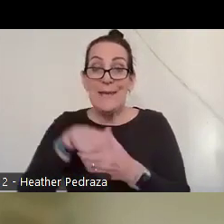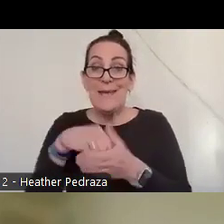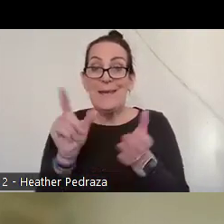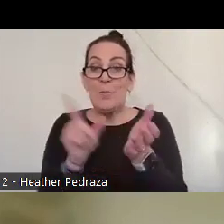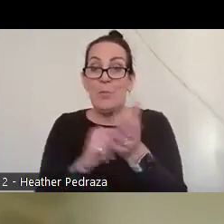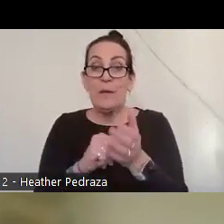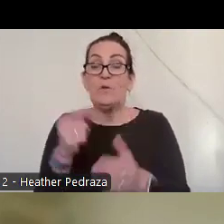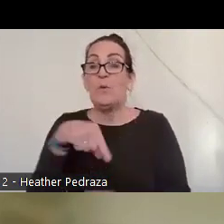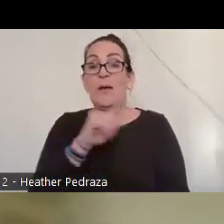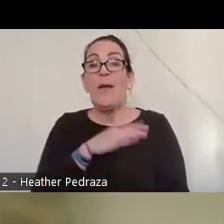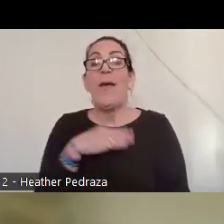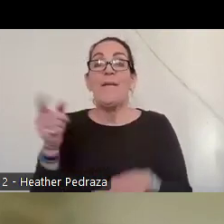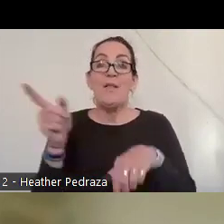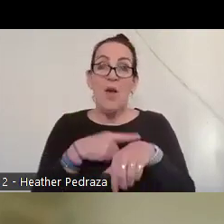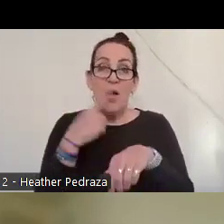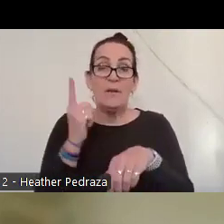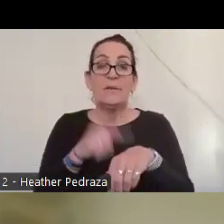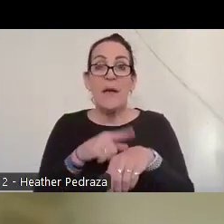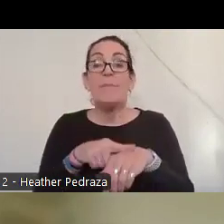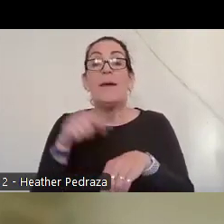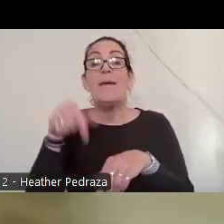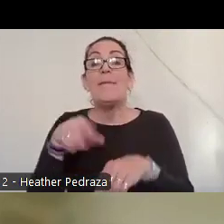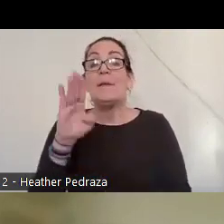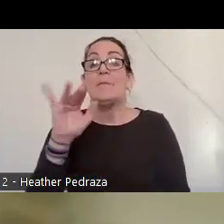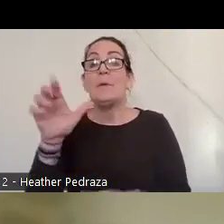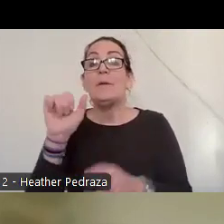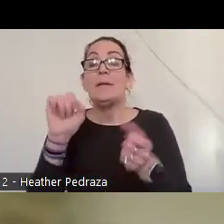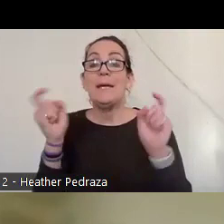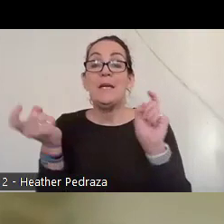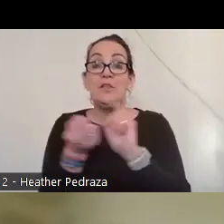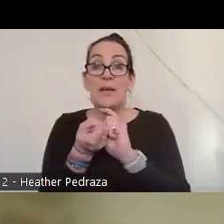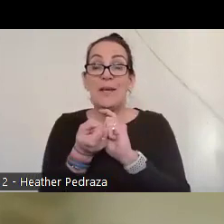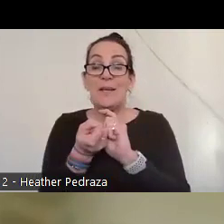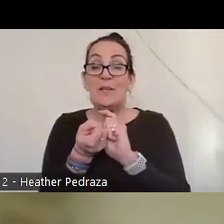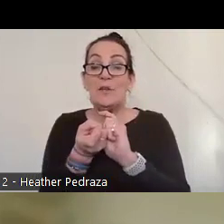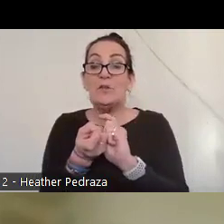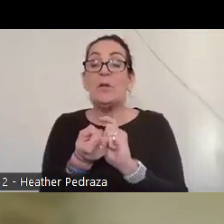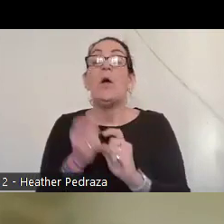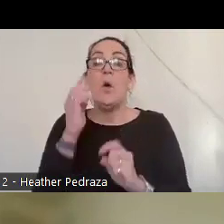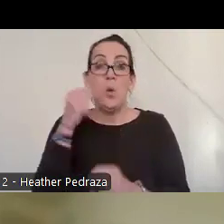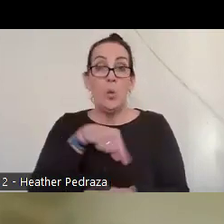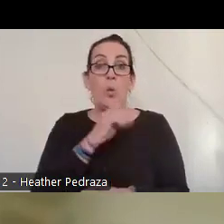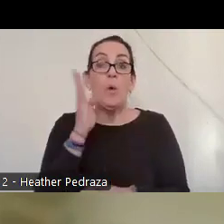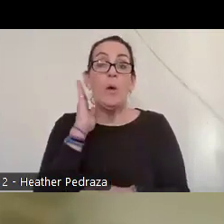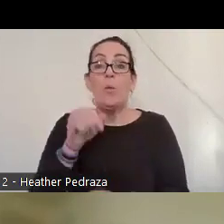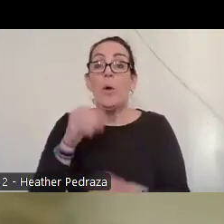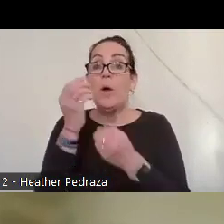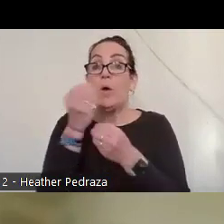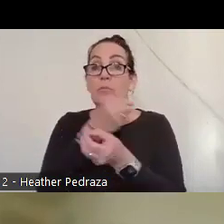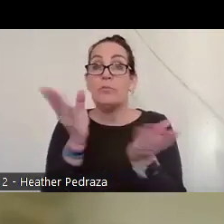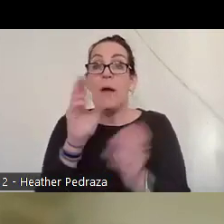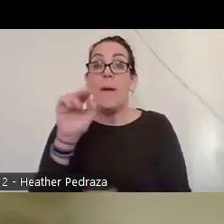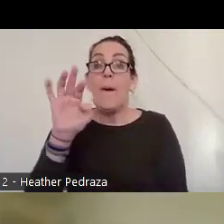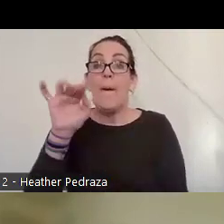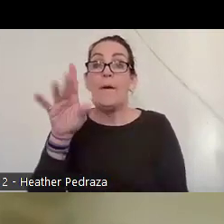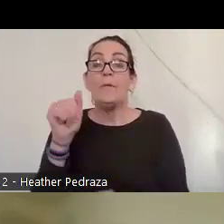So definitely this bill could change in content, so we will keep you updated along the way.